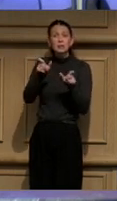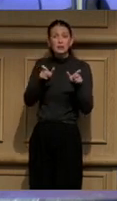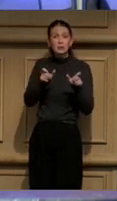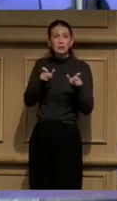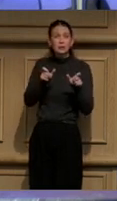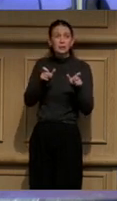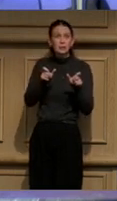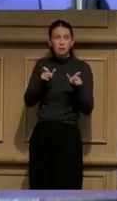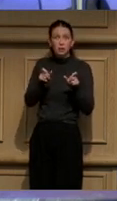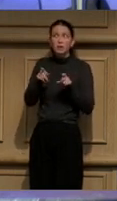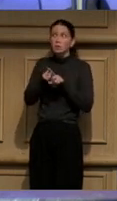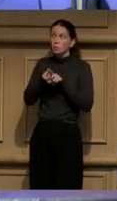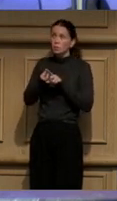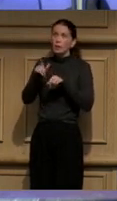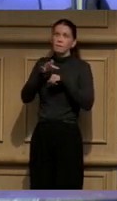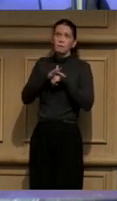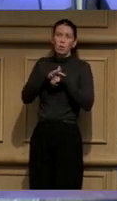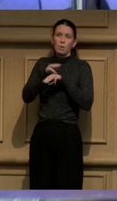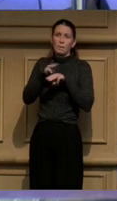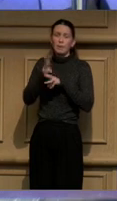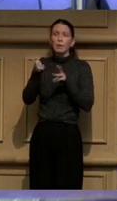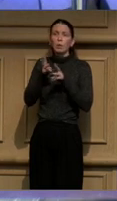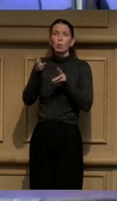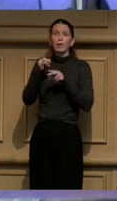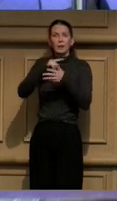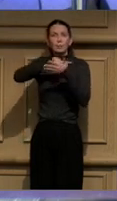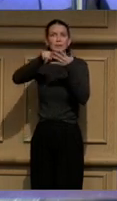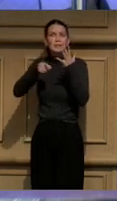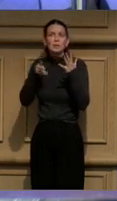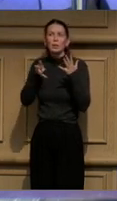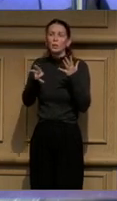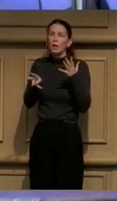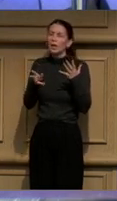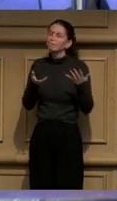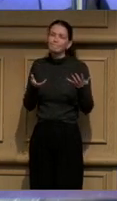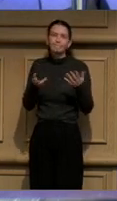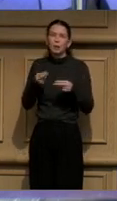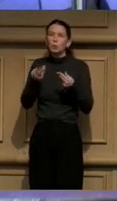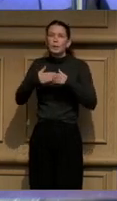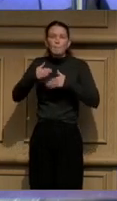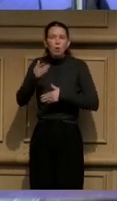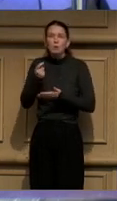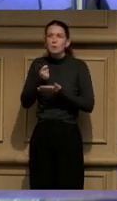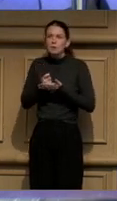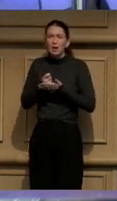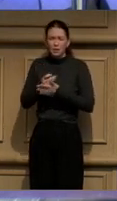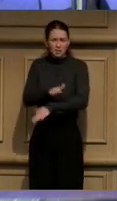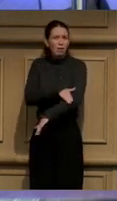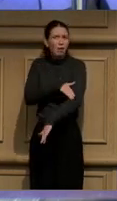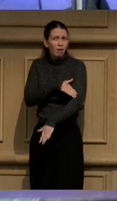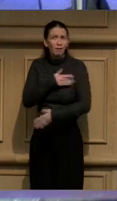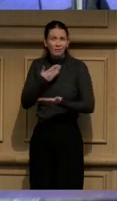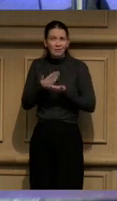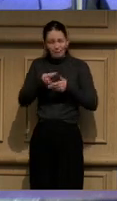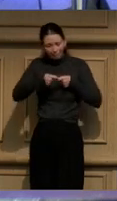on multidisciplinary or multilayer, so it just takes longer to work and touch all this and